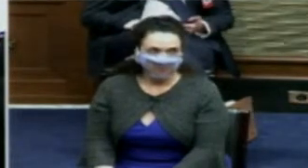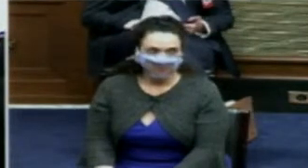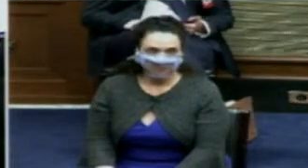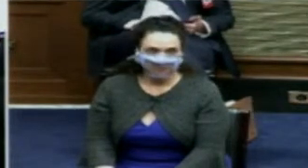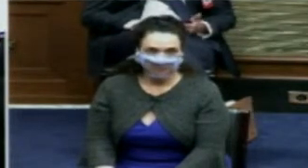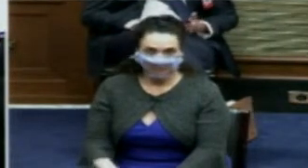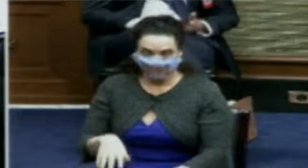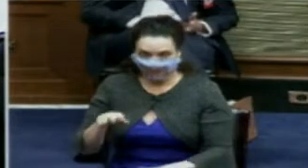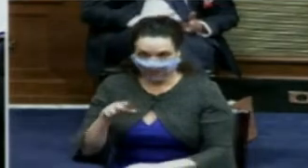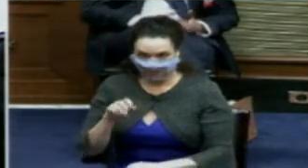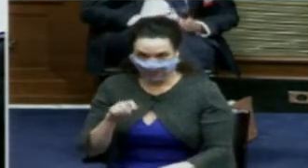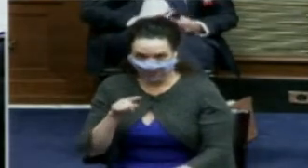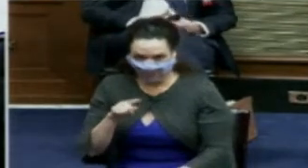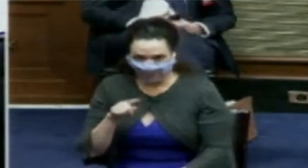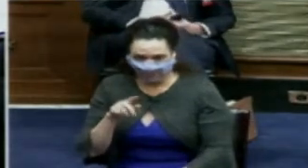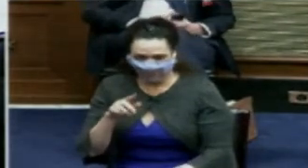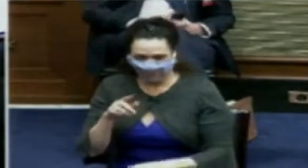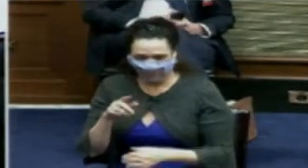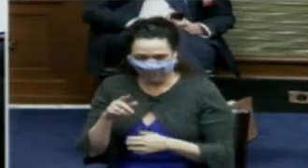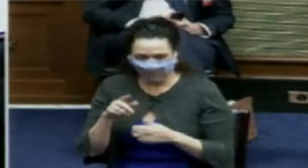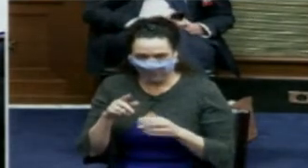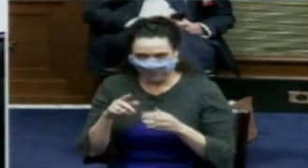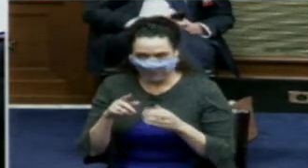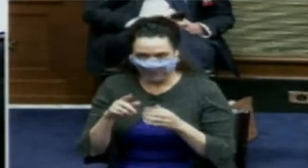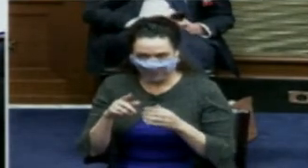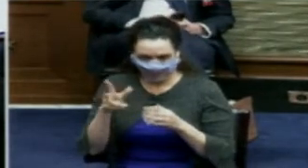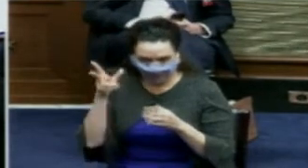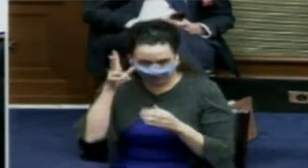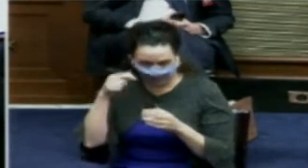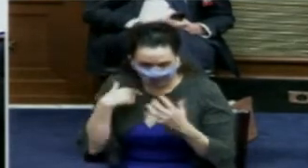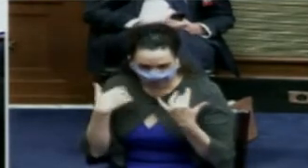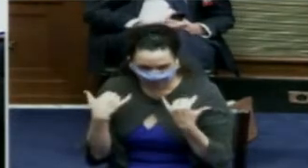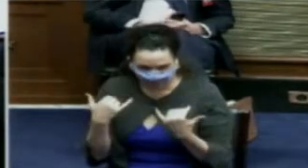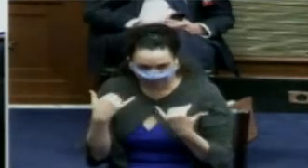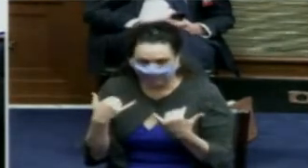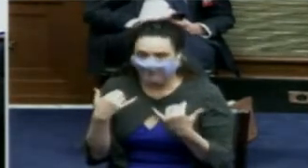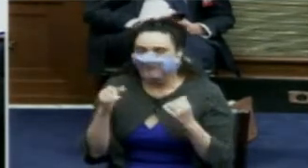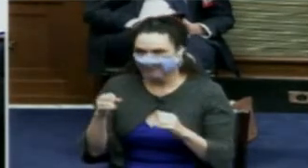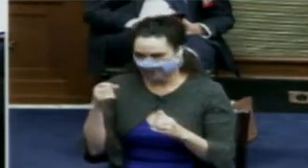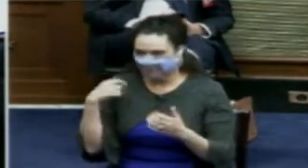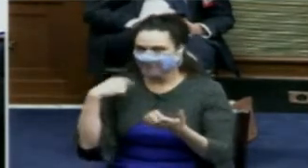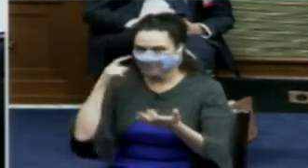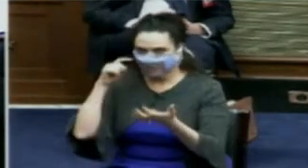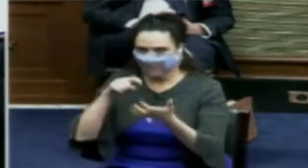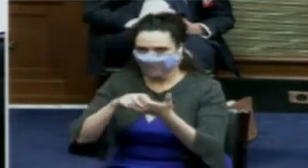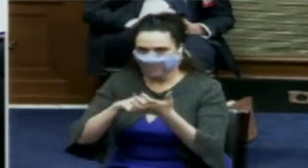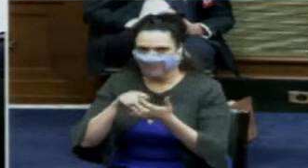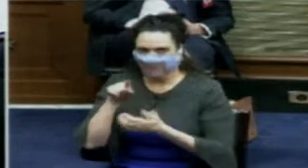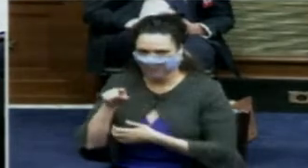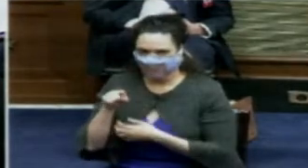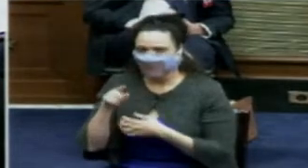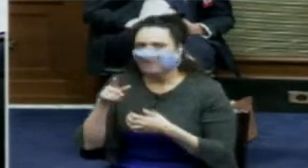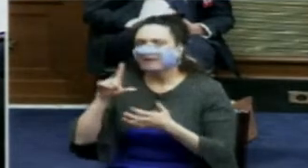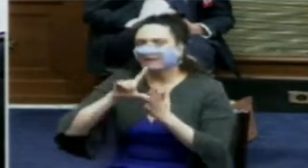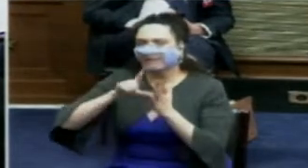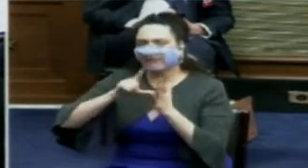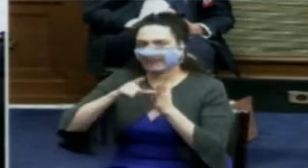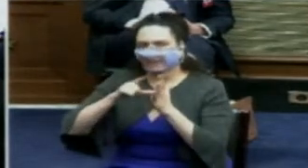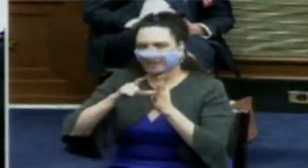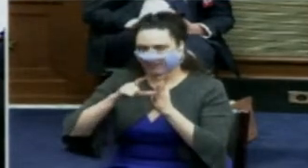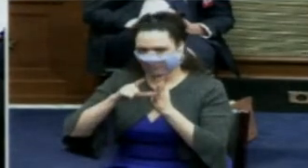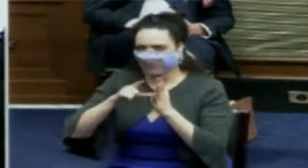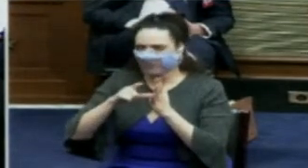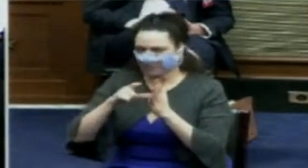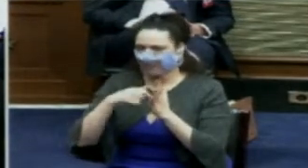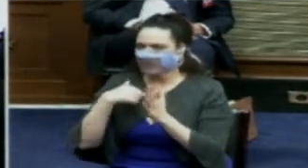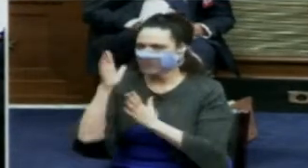Can you come back to me, Madam Chair? Yes, you are recognized. Okay. Every time All right,